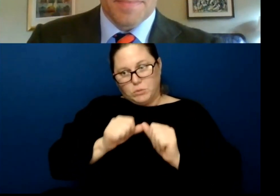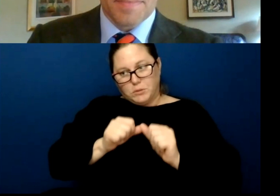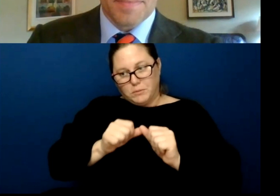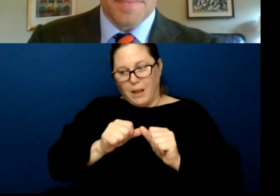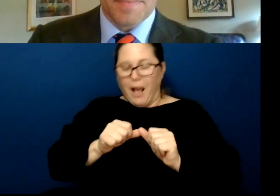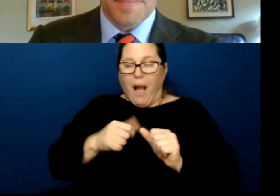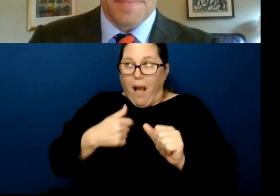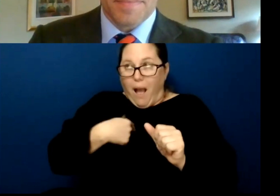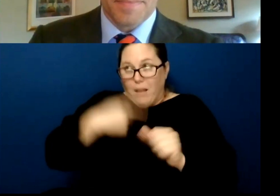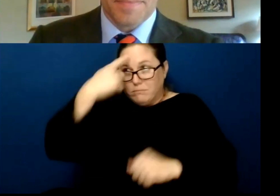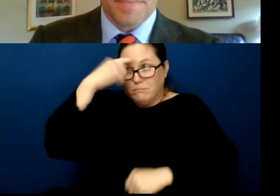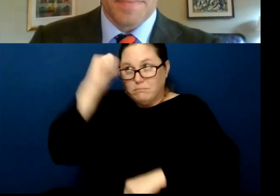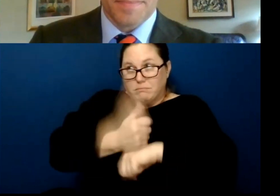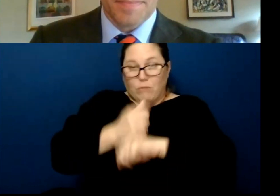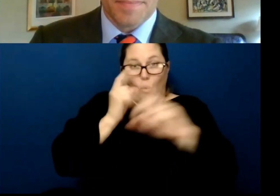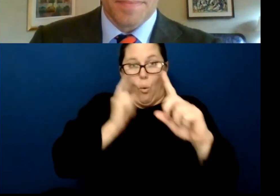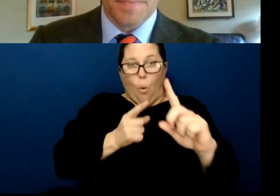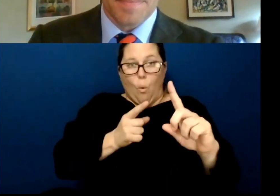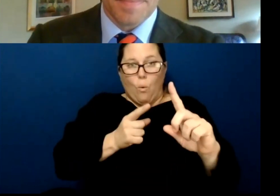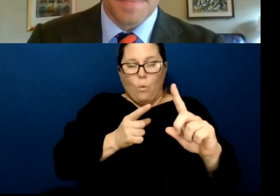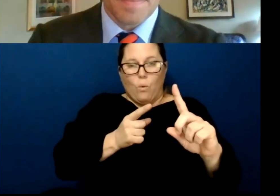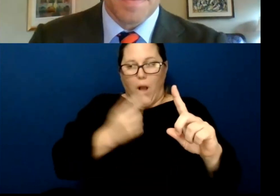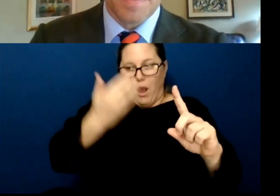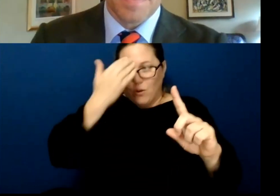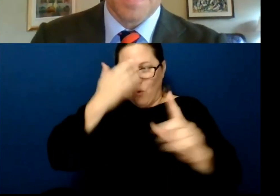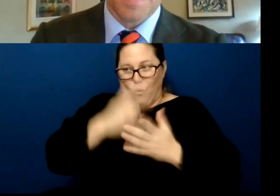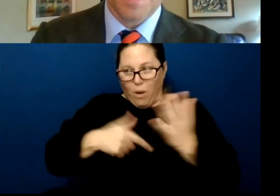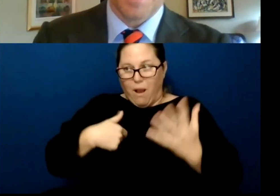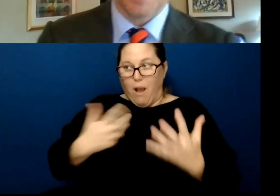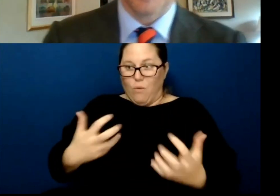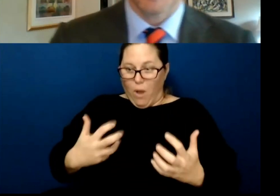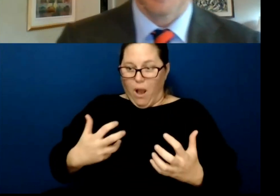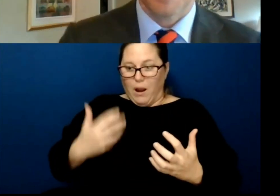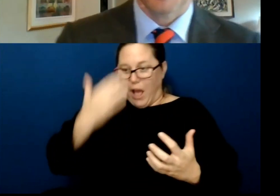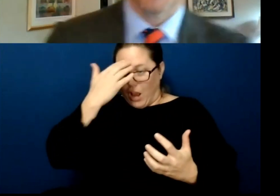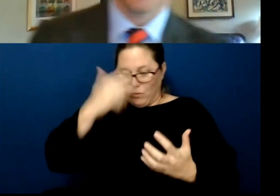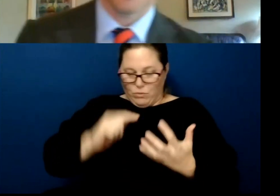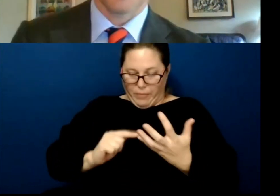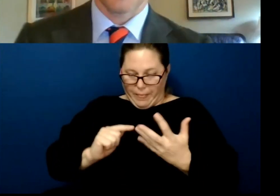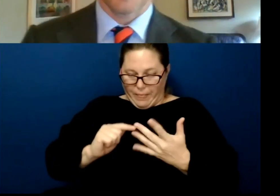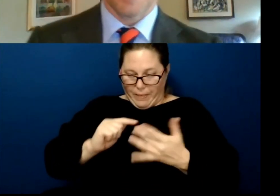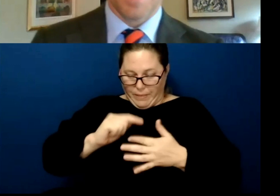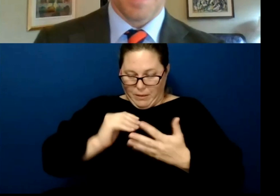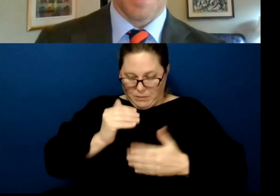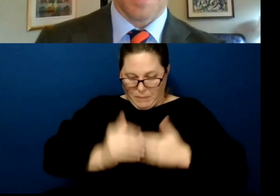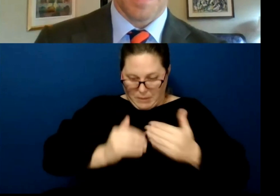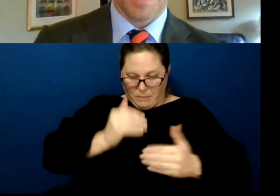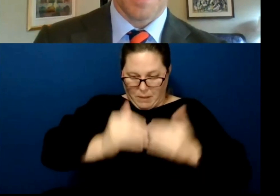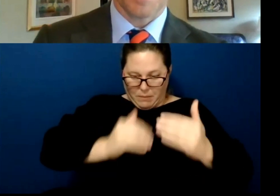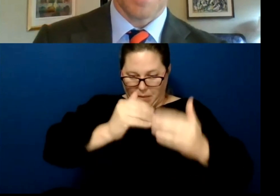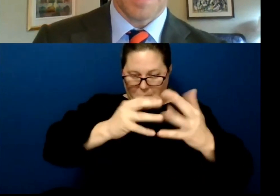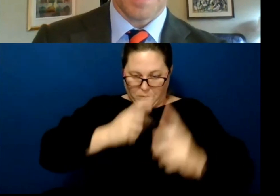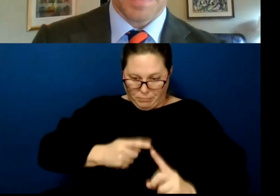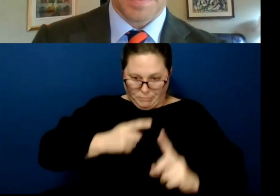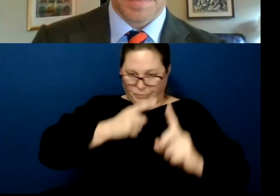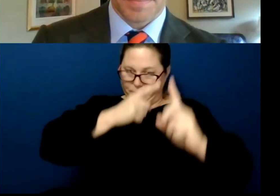what I wanted to do, and I knew that the steps were this, this, and this. And so I just pushed through.